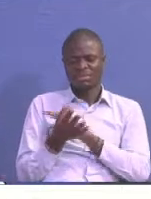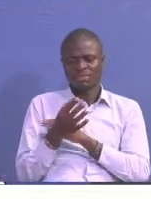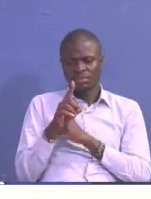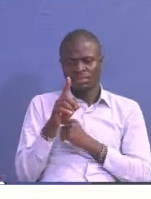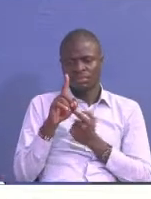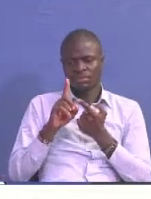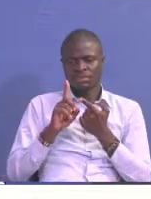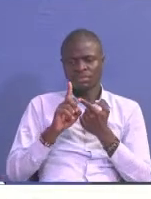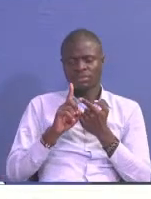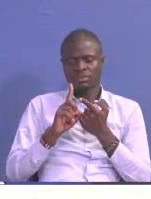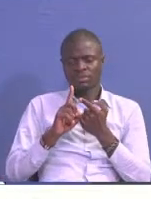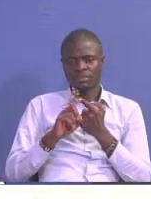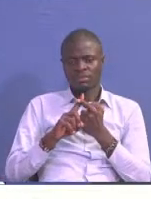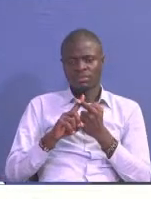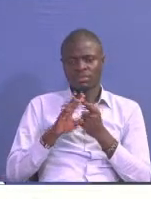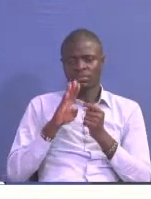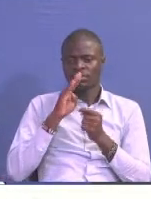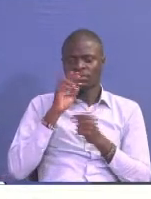become